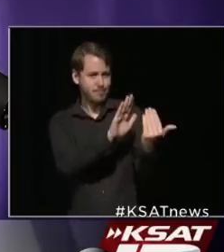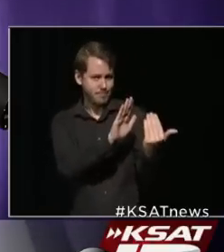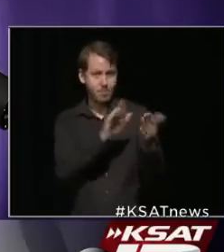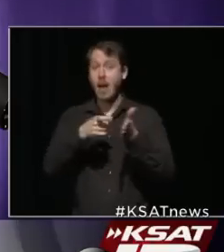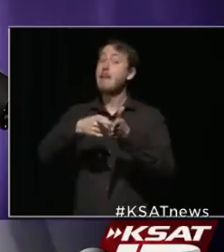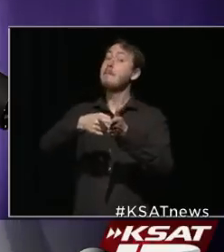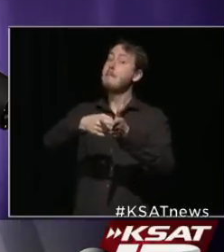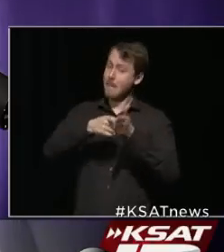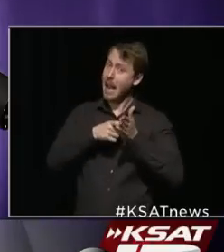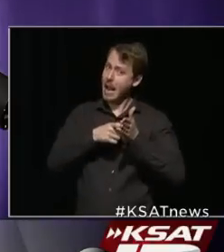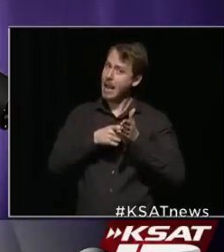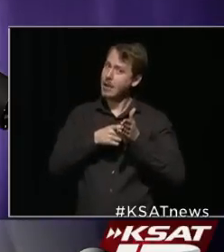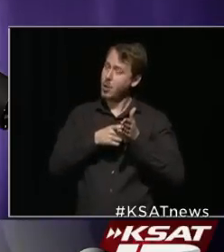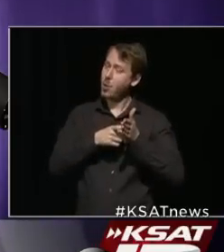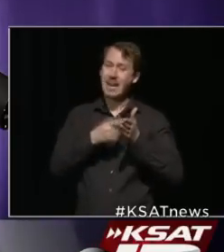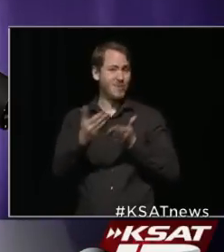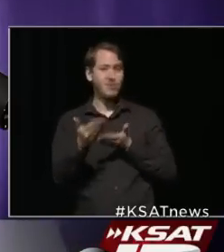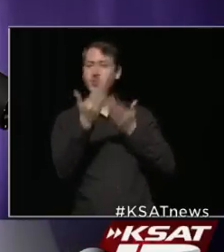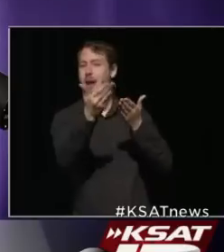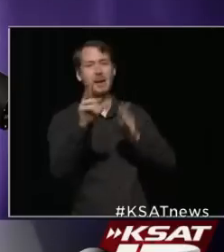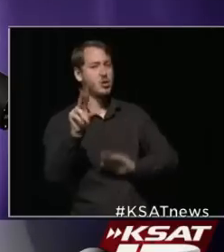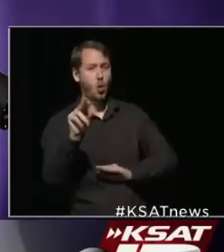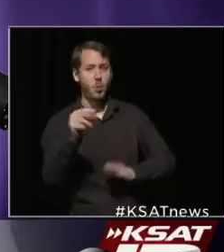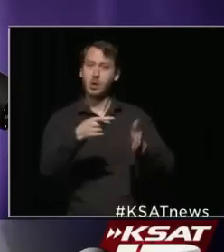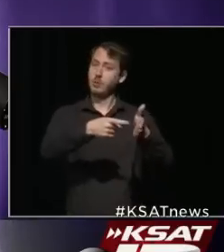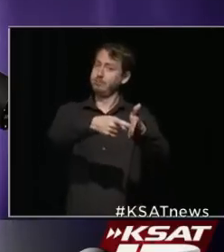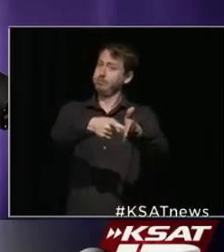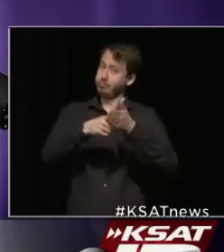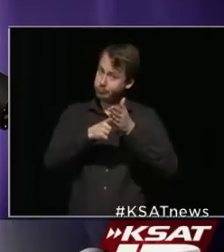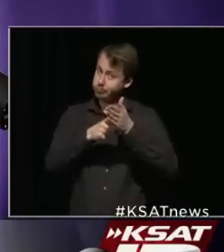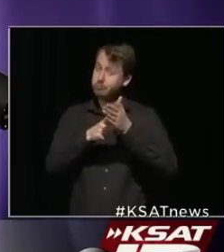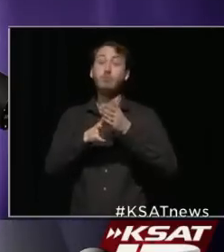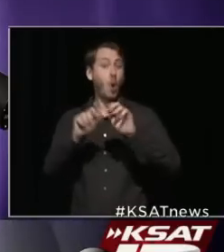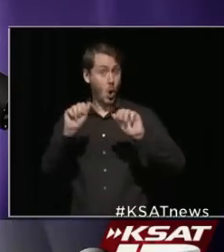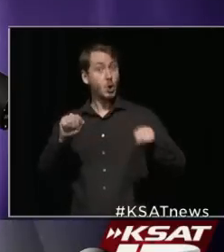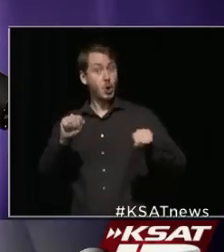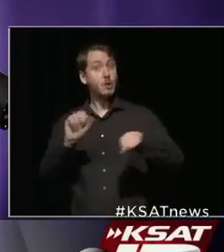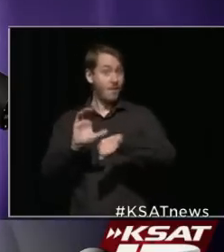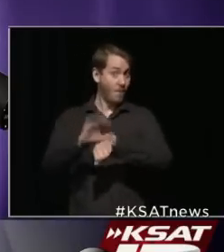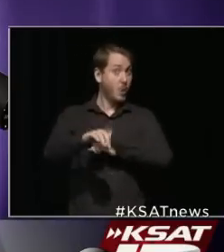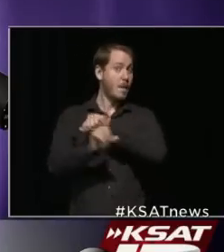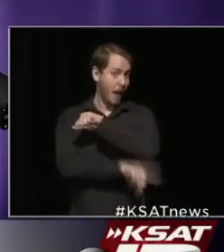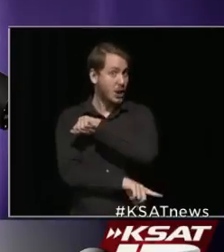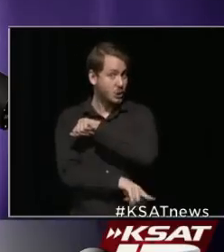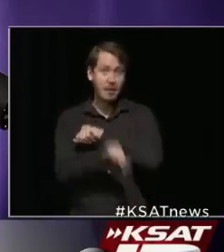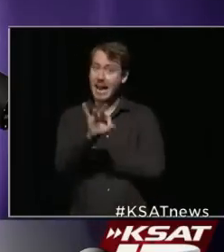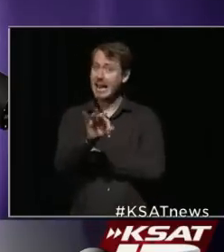mandatory requirement, not a recommendation, and one that would be enforced.